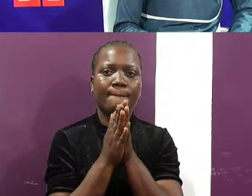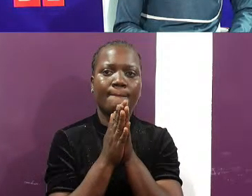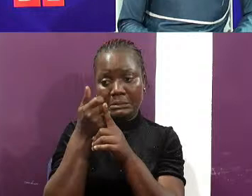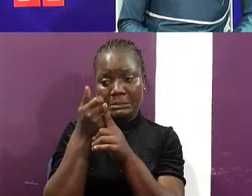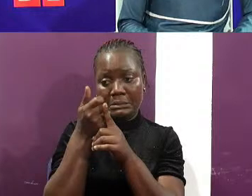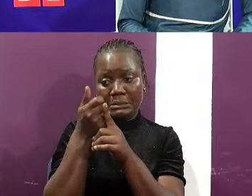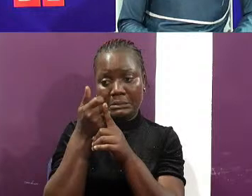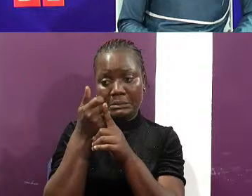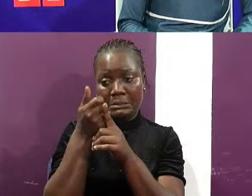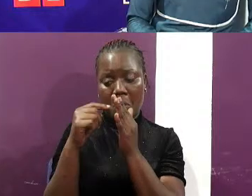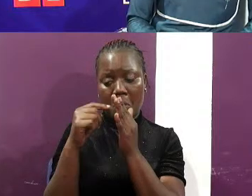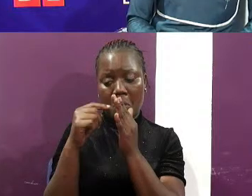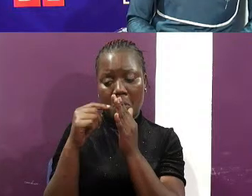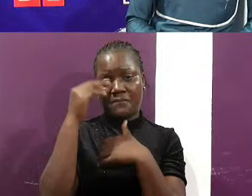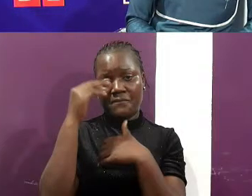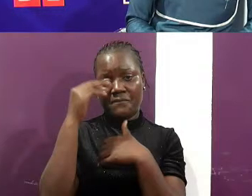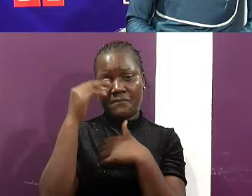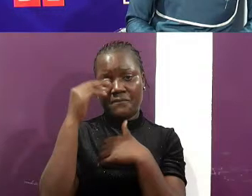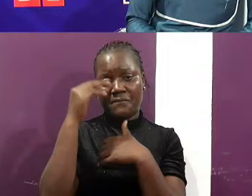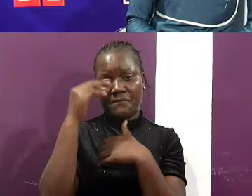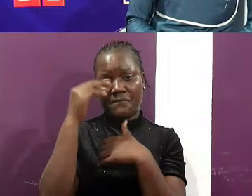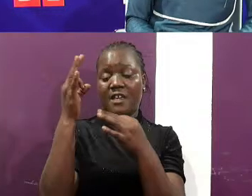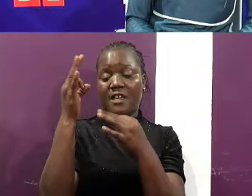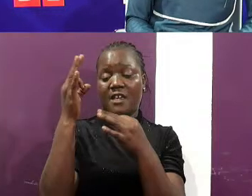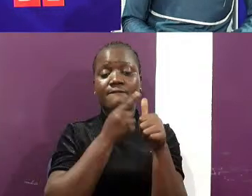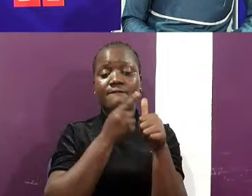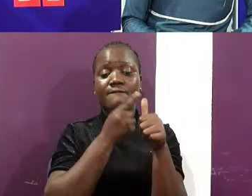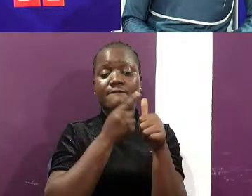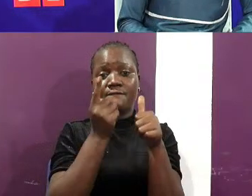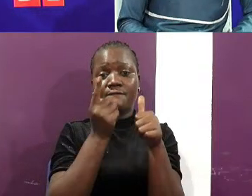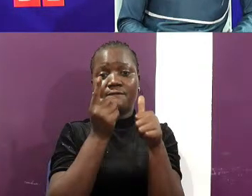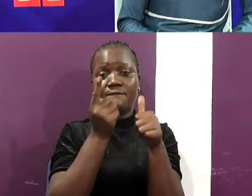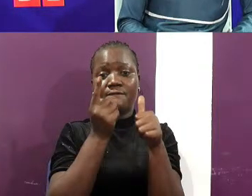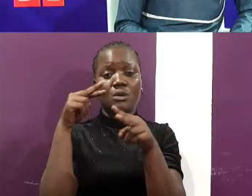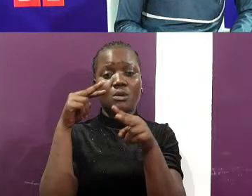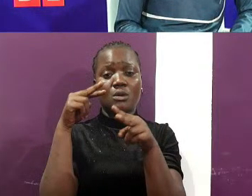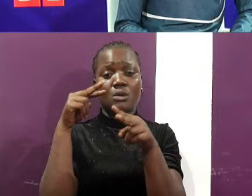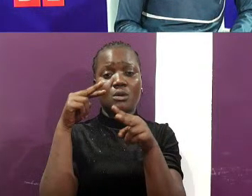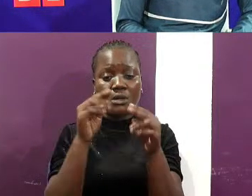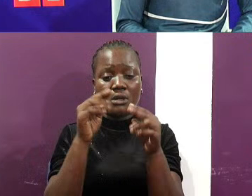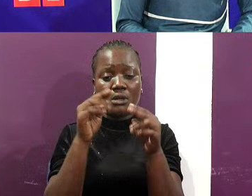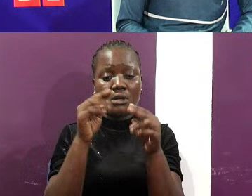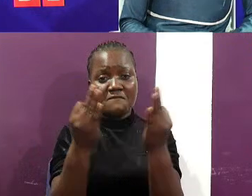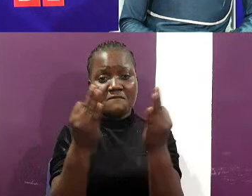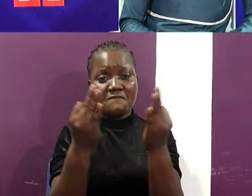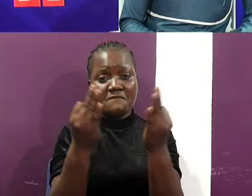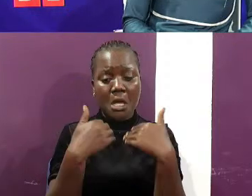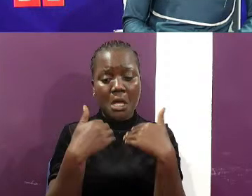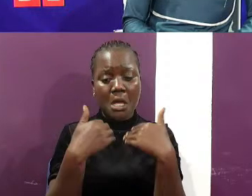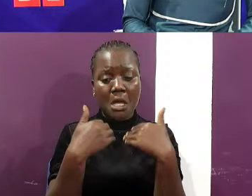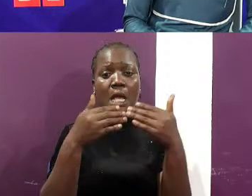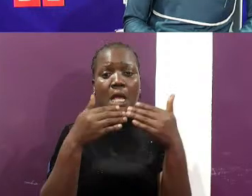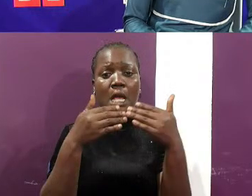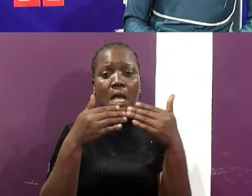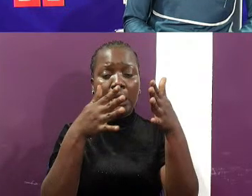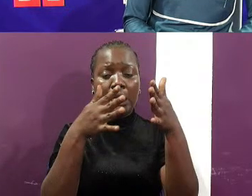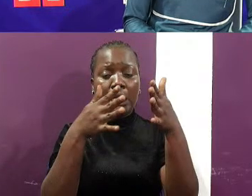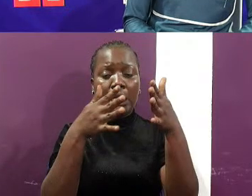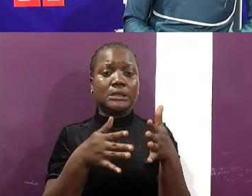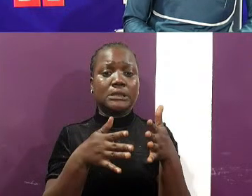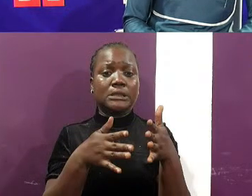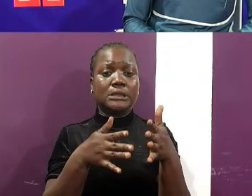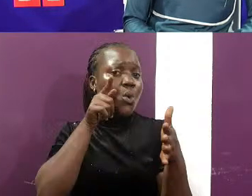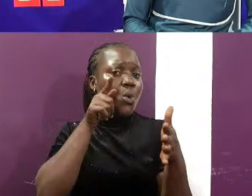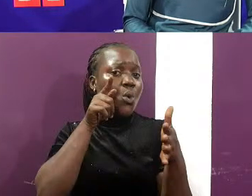medical acano, say me sha, busia mu, ye womu, a man penny four, you mu, ma, nkuma, your mu,